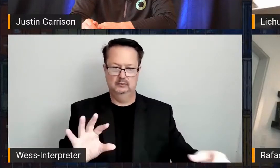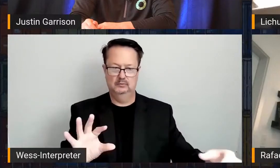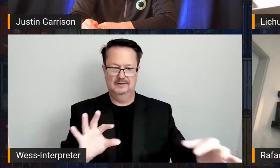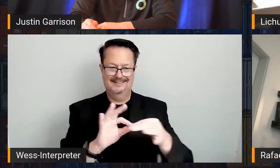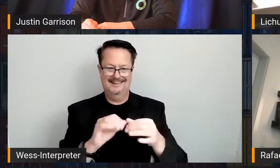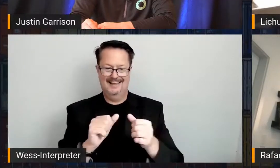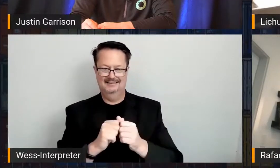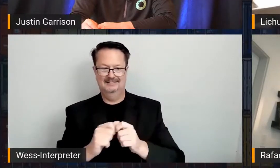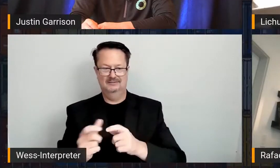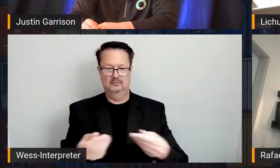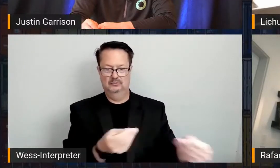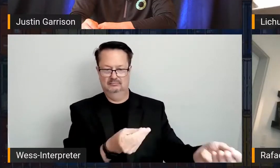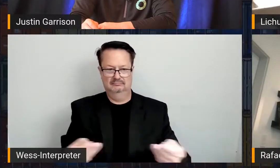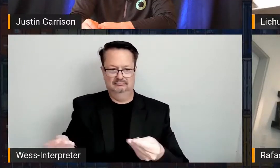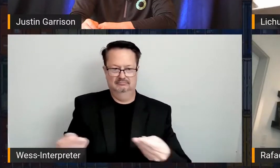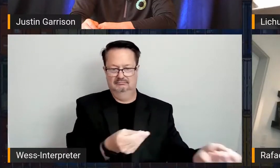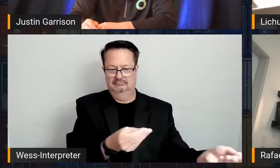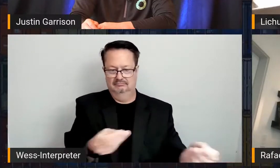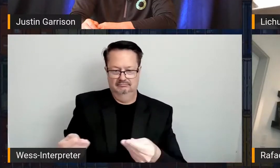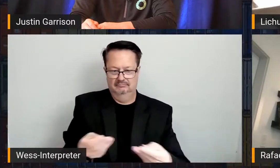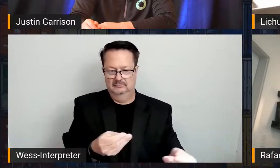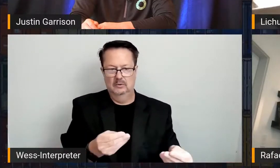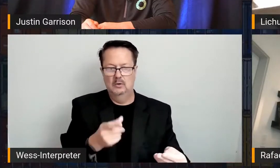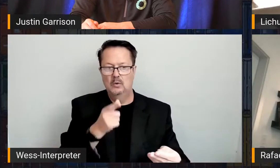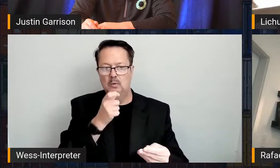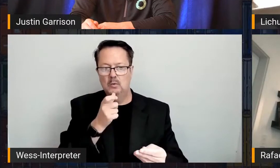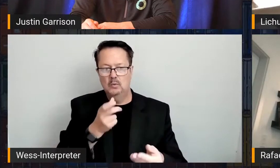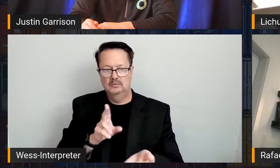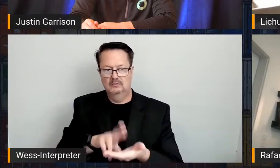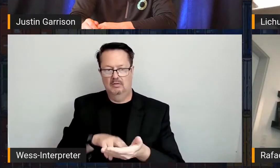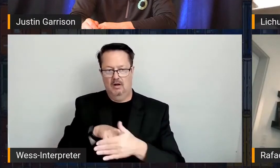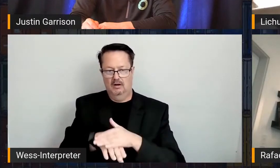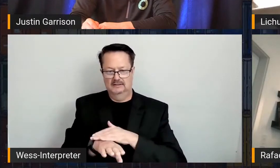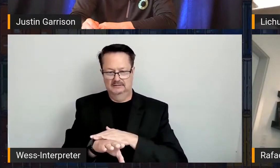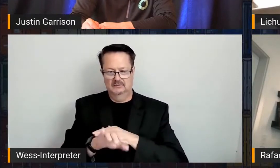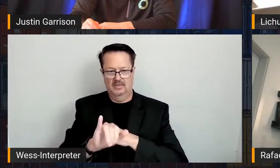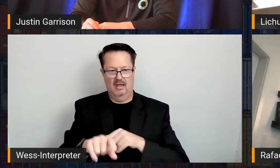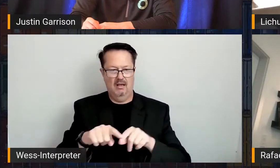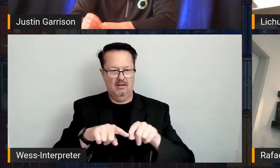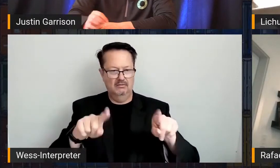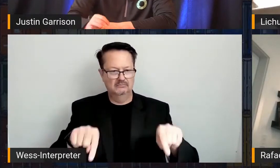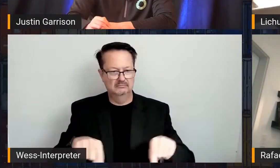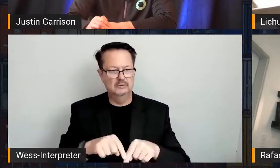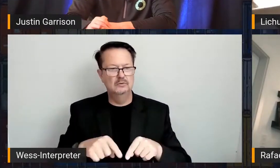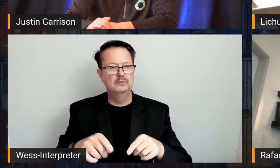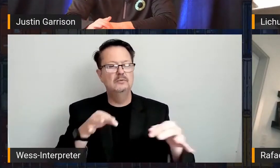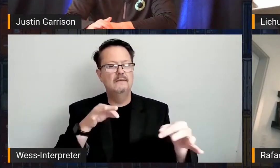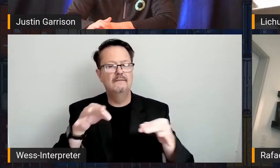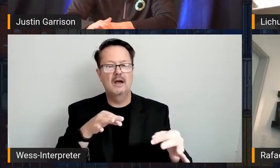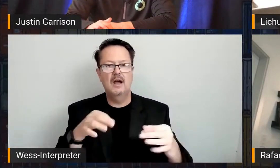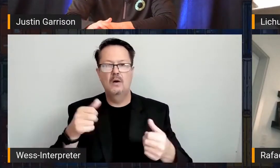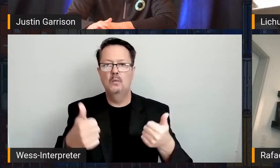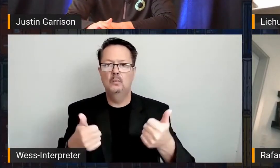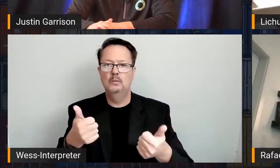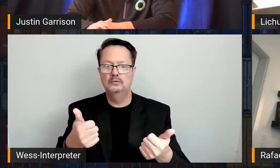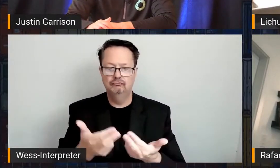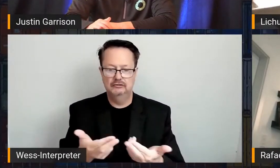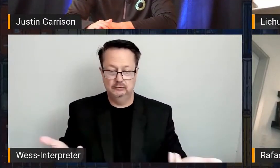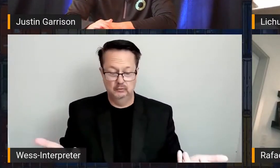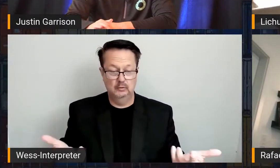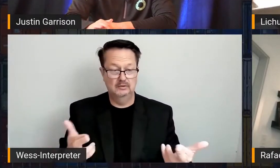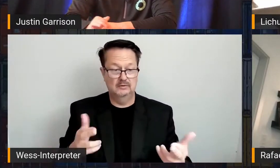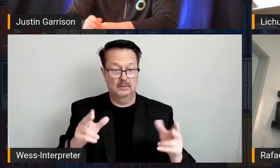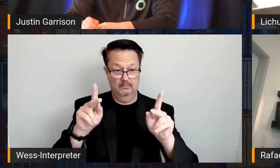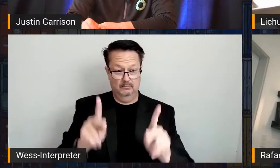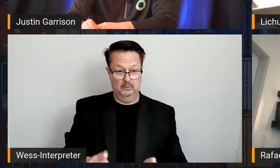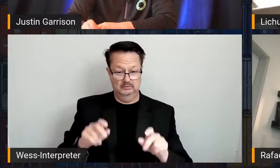in the behalf of the user logged in the console. And of course, as you said, right, to define which resources the user actually have access to